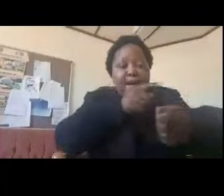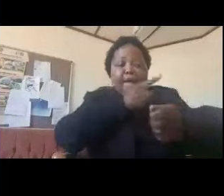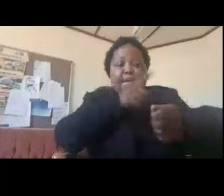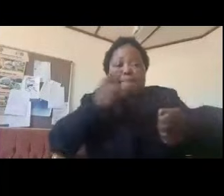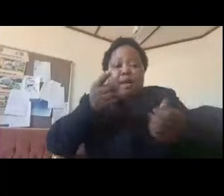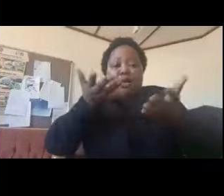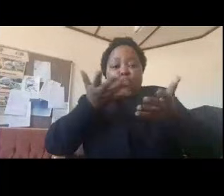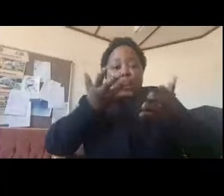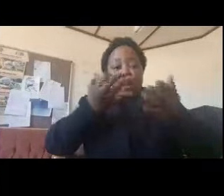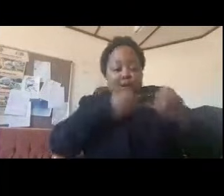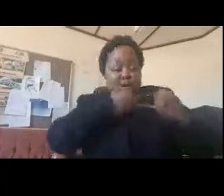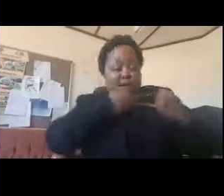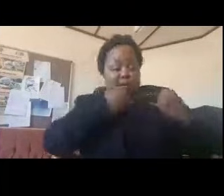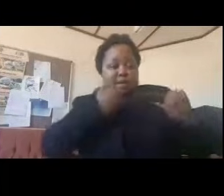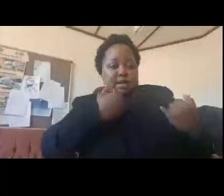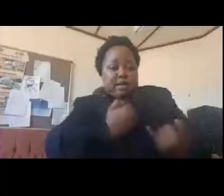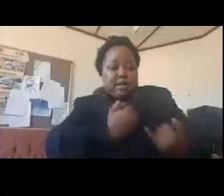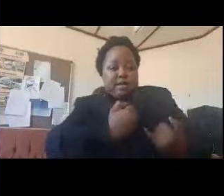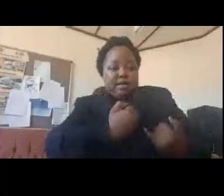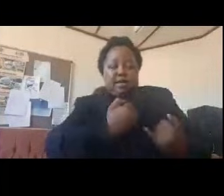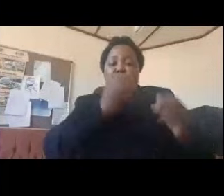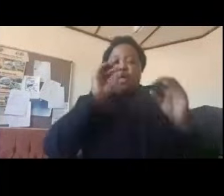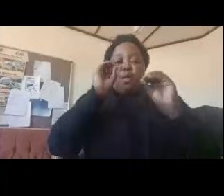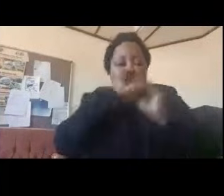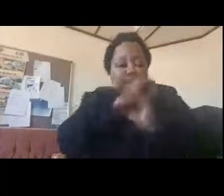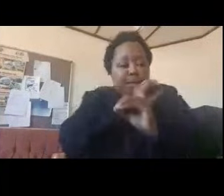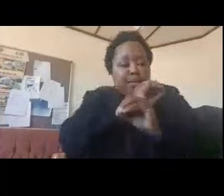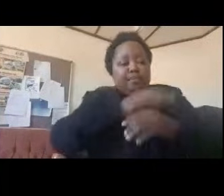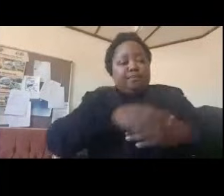hearts. For instance, even when,